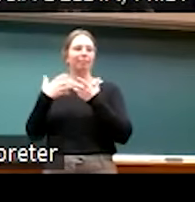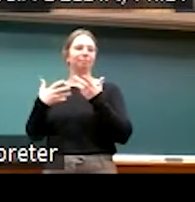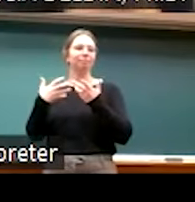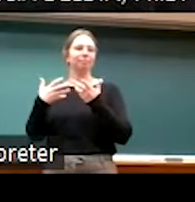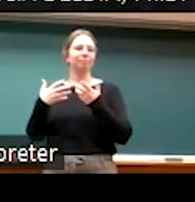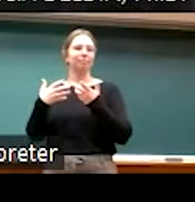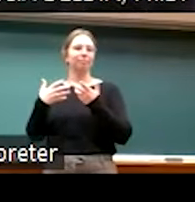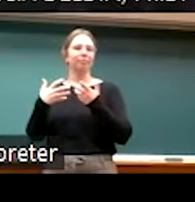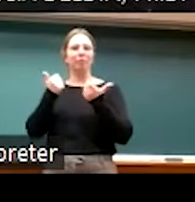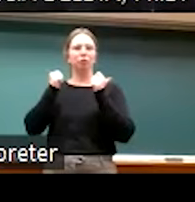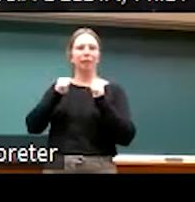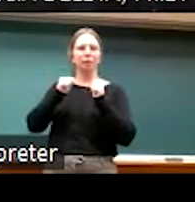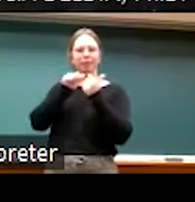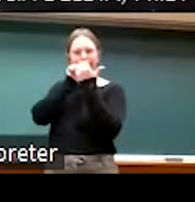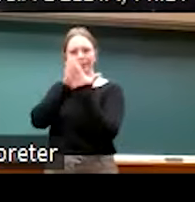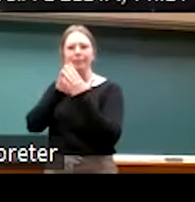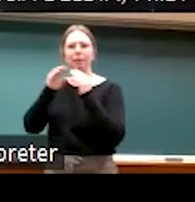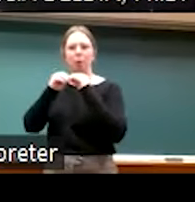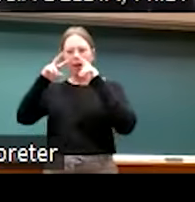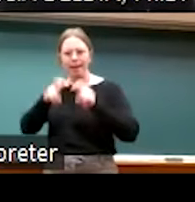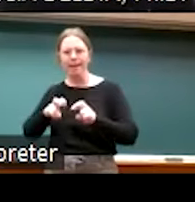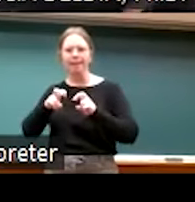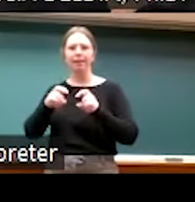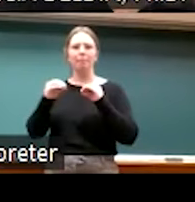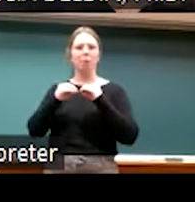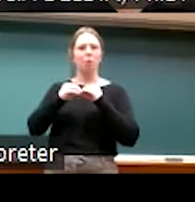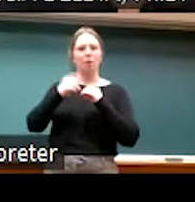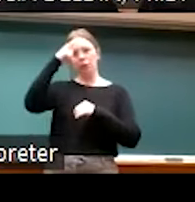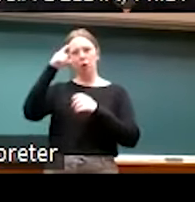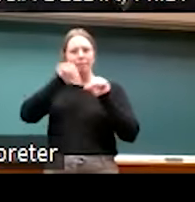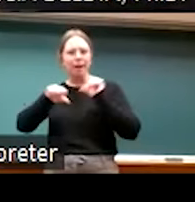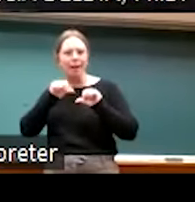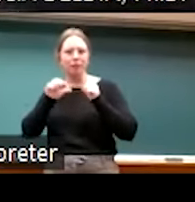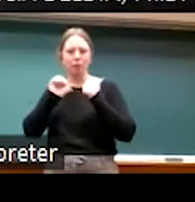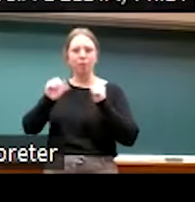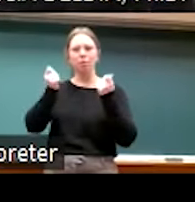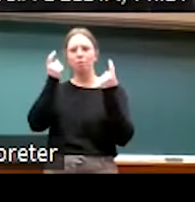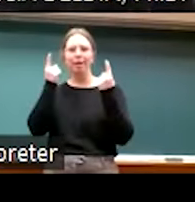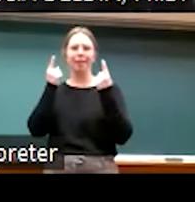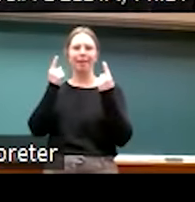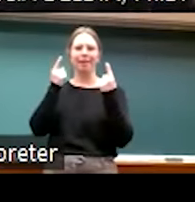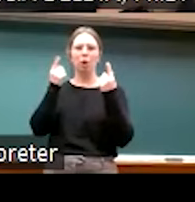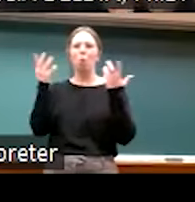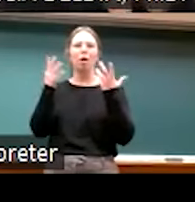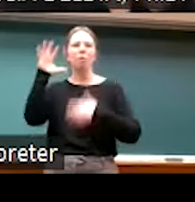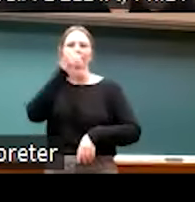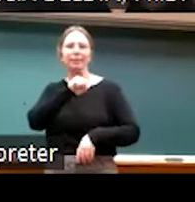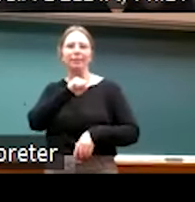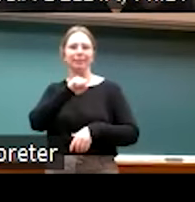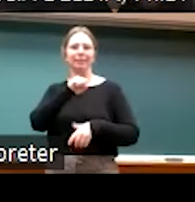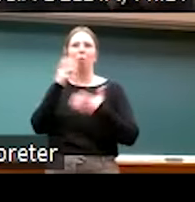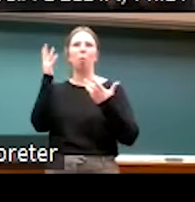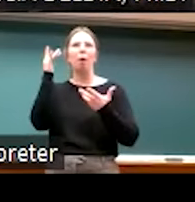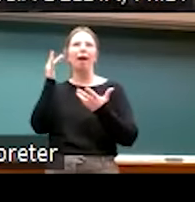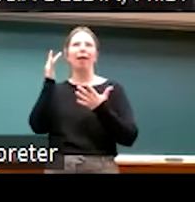under the lid, right? I've been thinking in a really neuroscience-y kind of dorsolateral prefrontal cortex kind of way, sort of missing the big picture of all these kinds